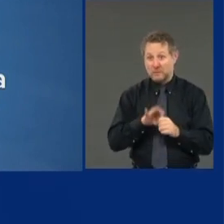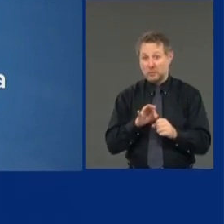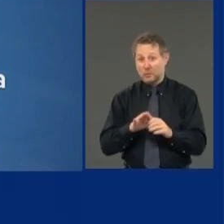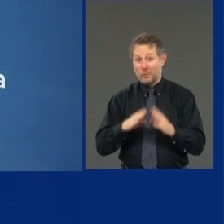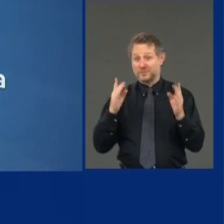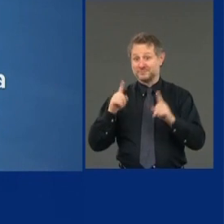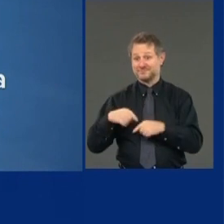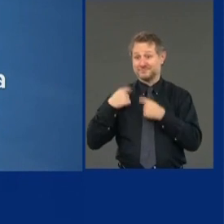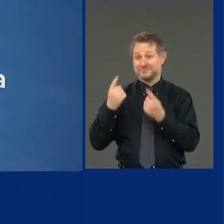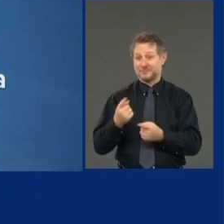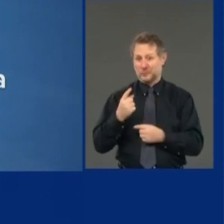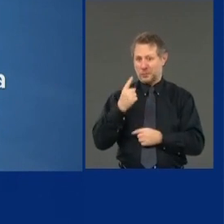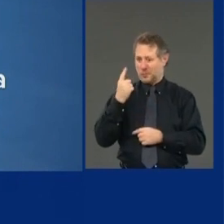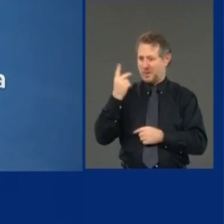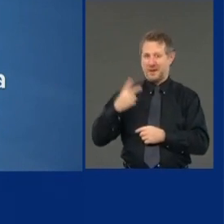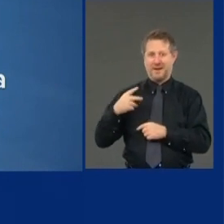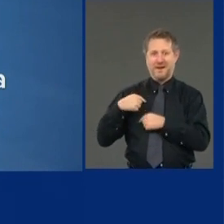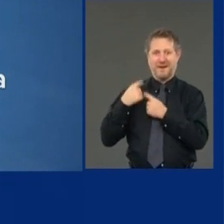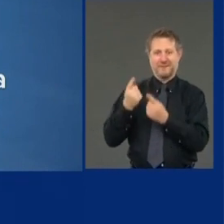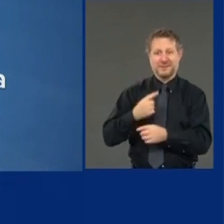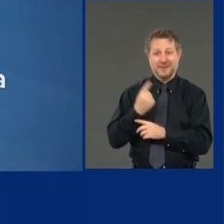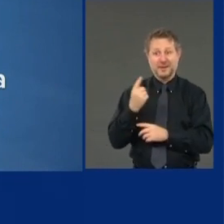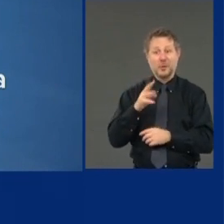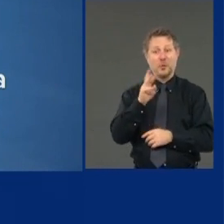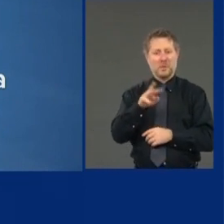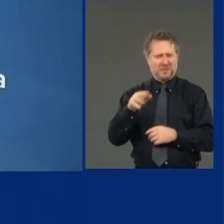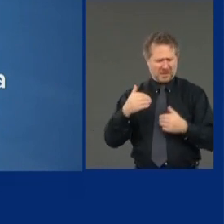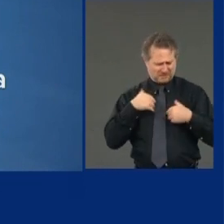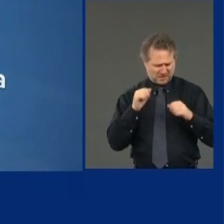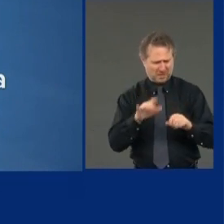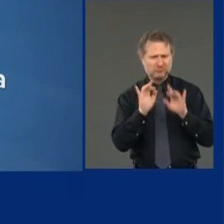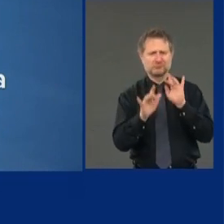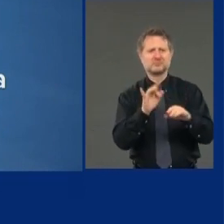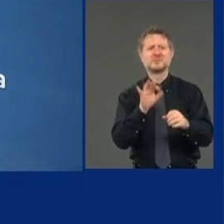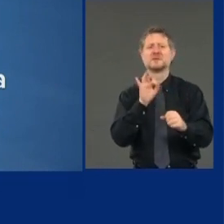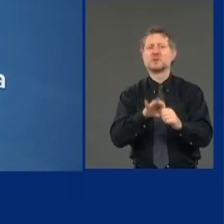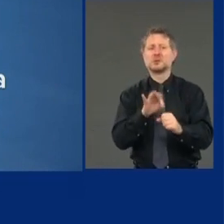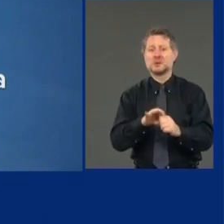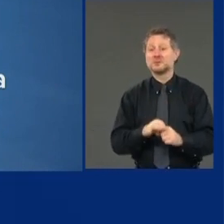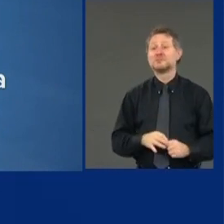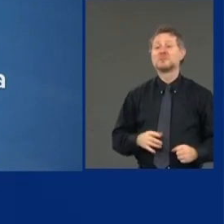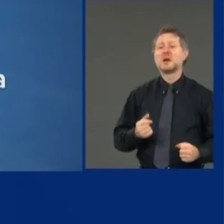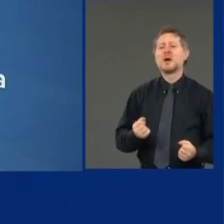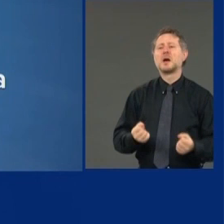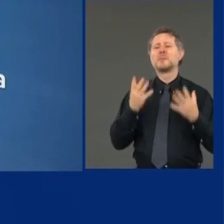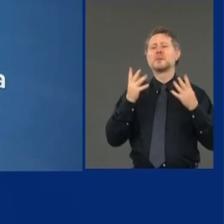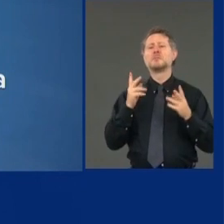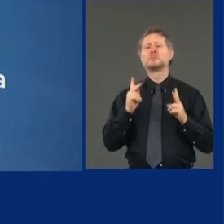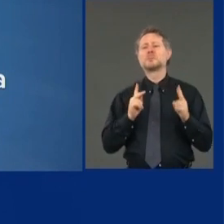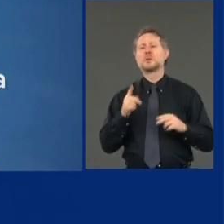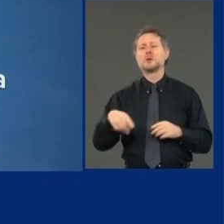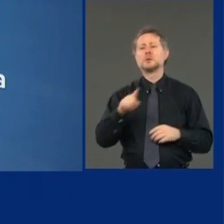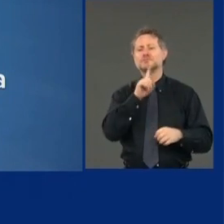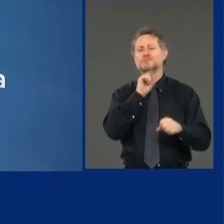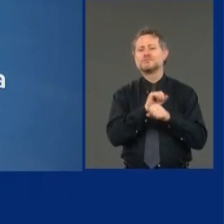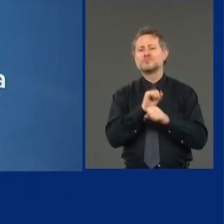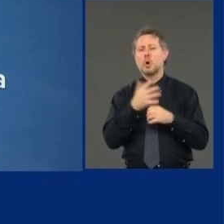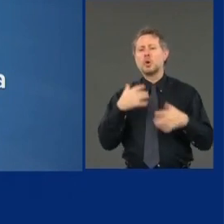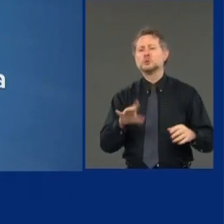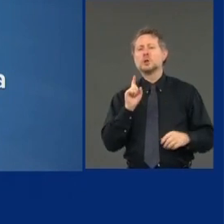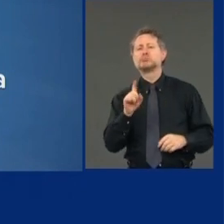days. You can go to a website now and you can vote. How many votes have been